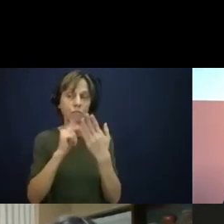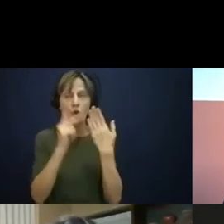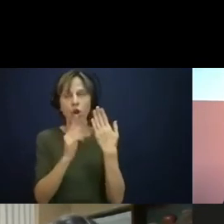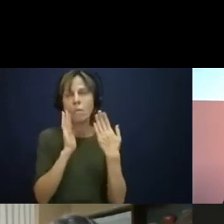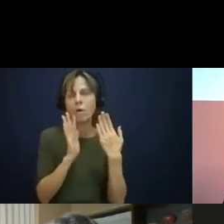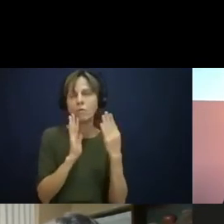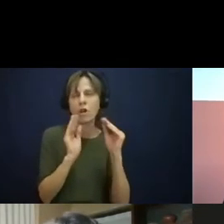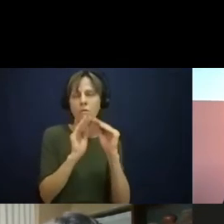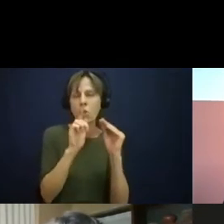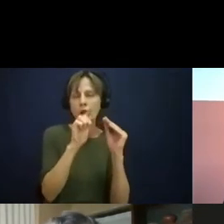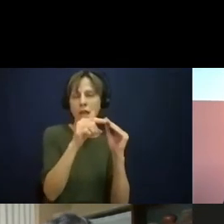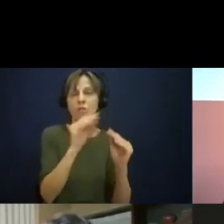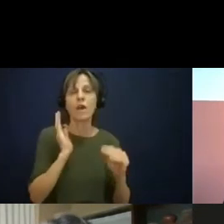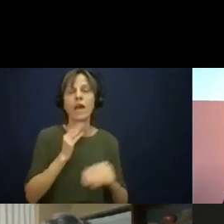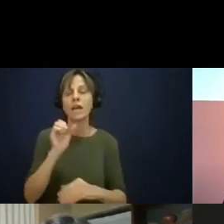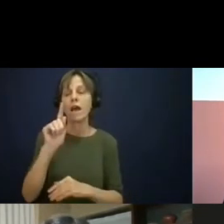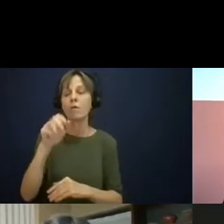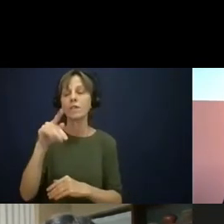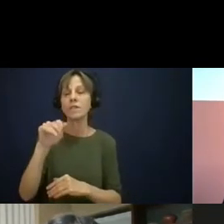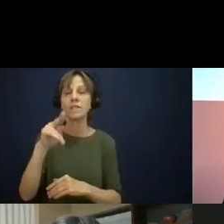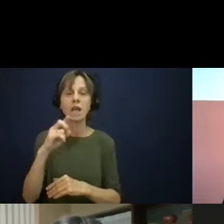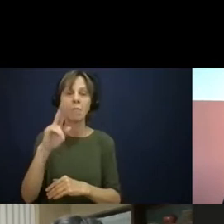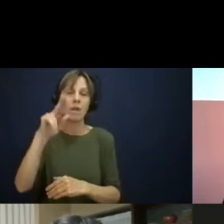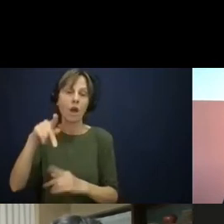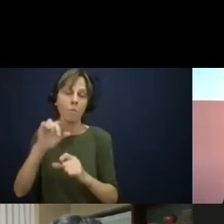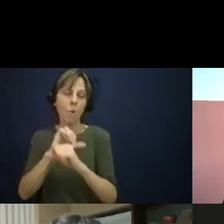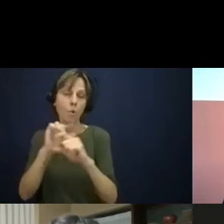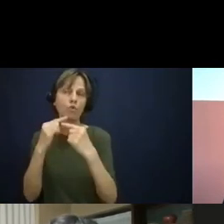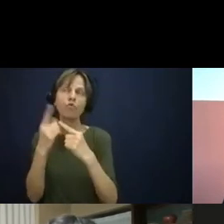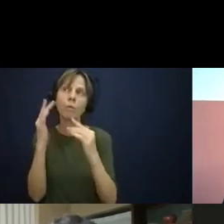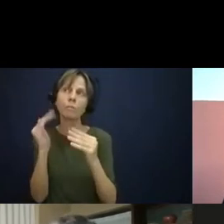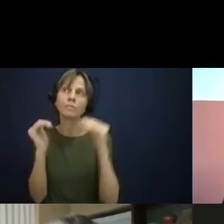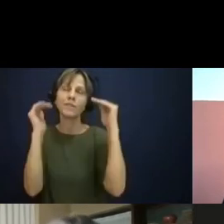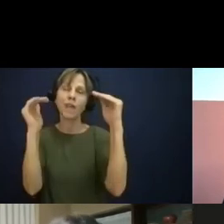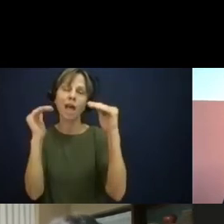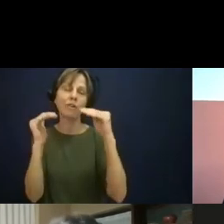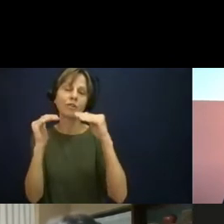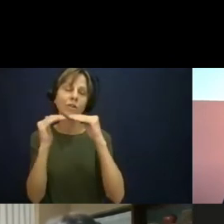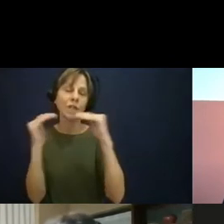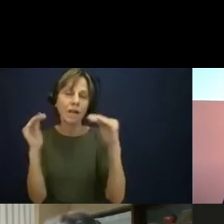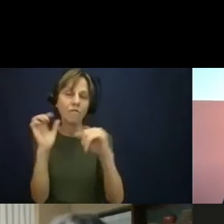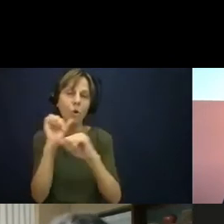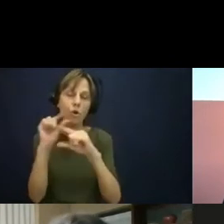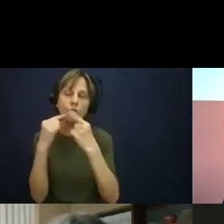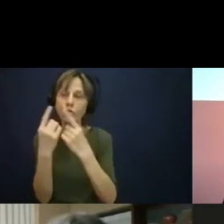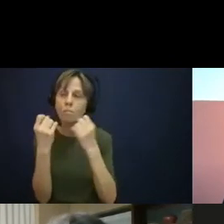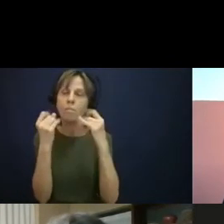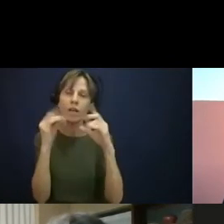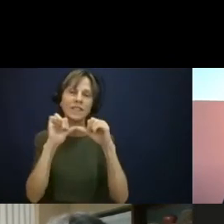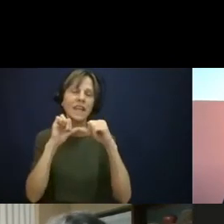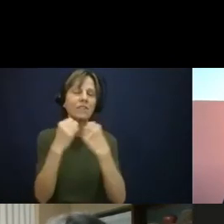our Stepping Up work group, it's a higher level work group, a multi-agency work group,